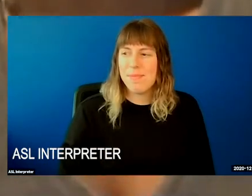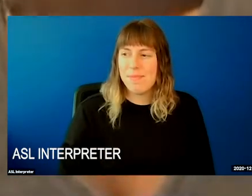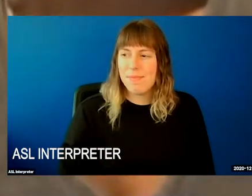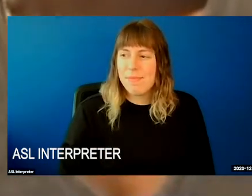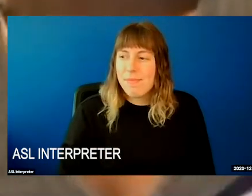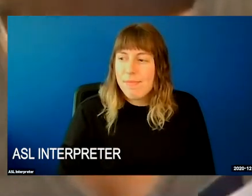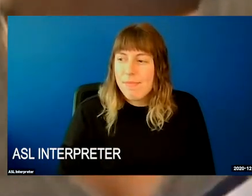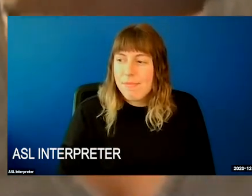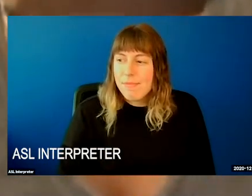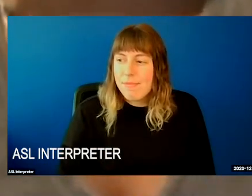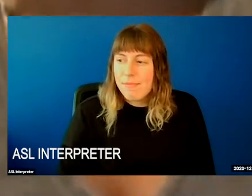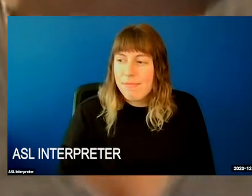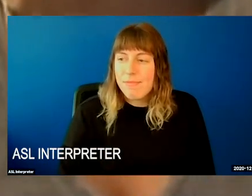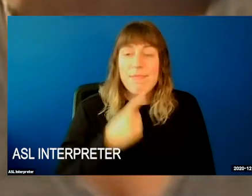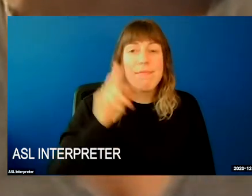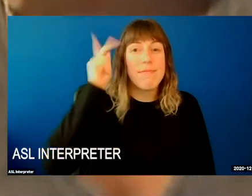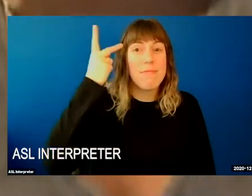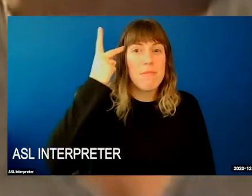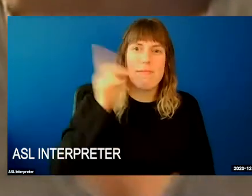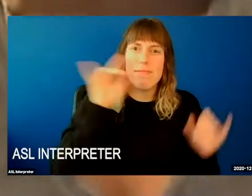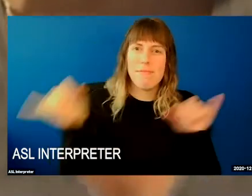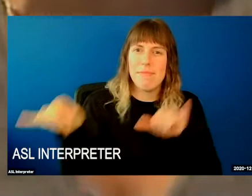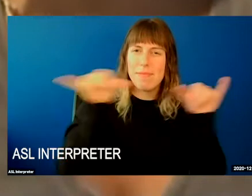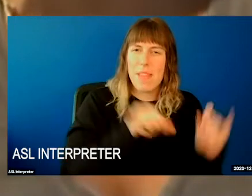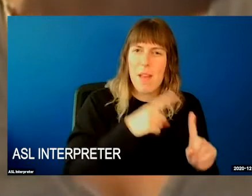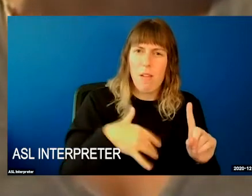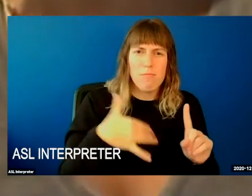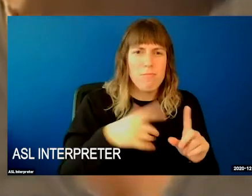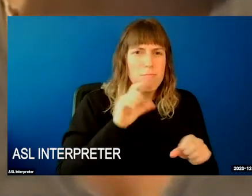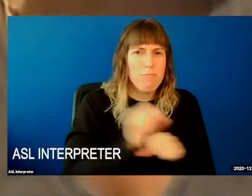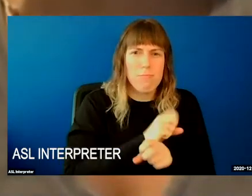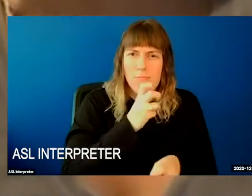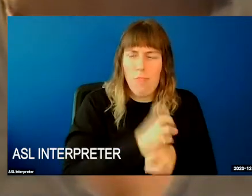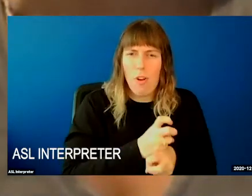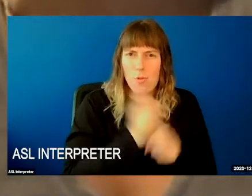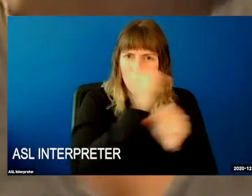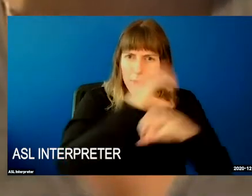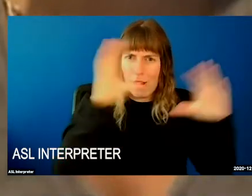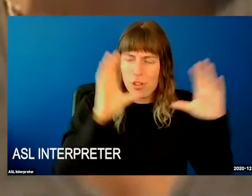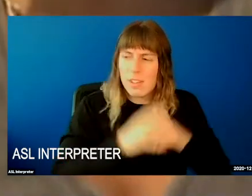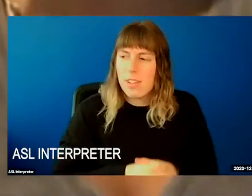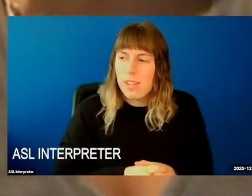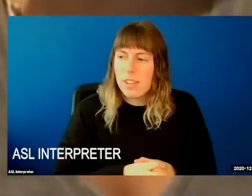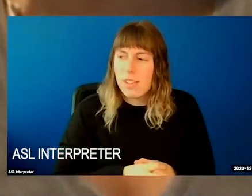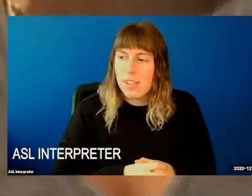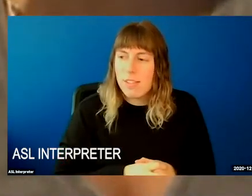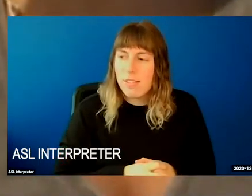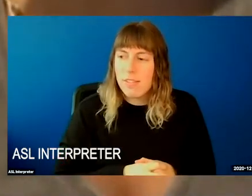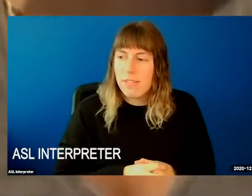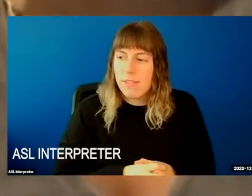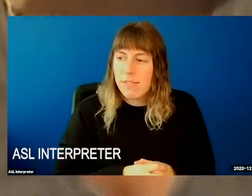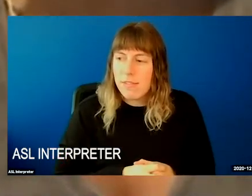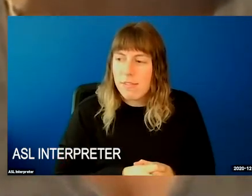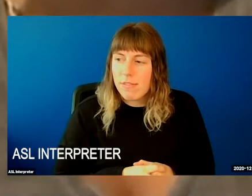Politics are like movies, mostly unbelievable. Protagonists in suits and ties follow